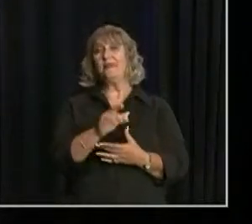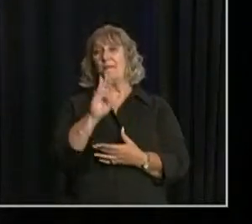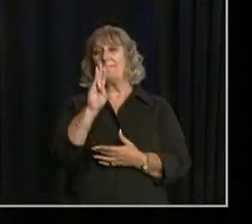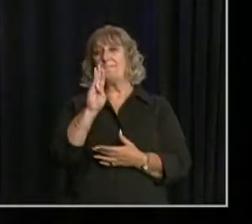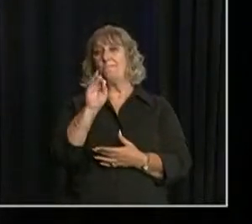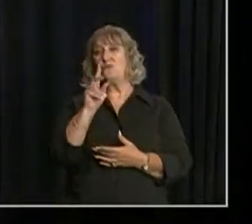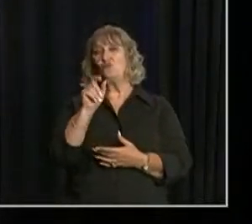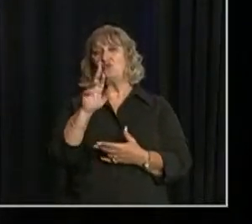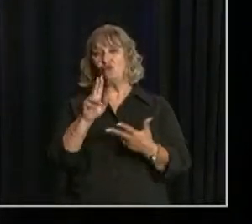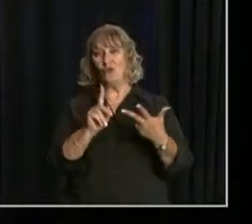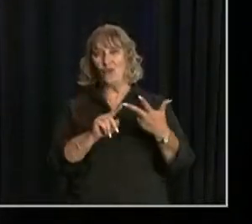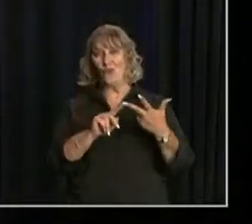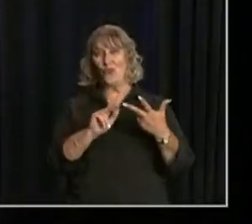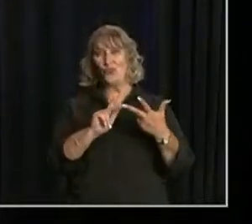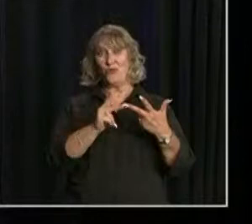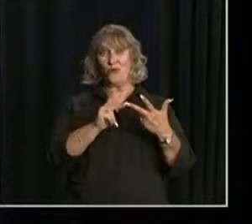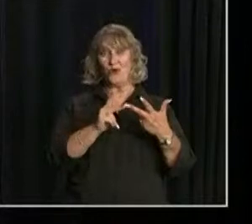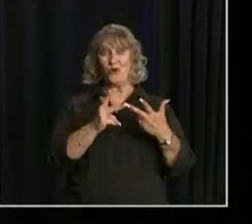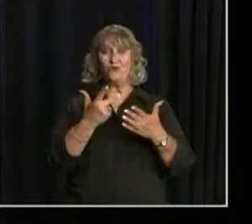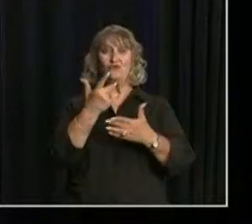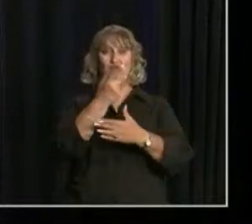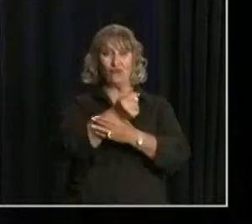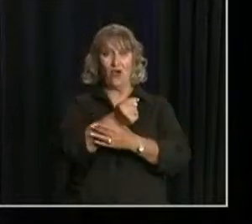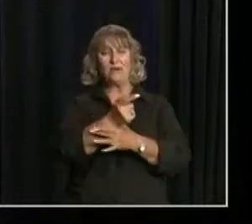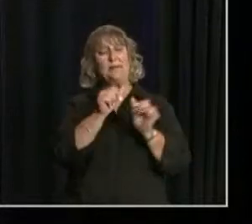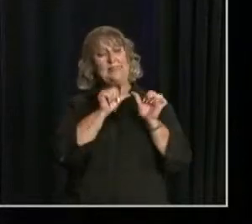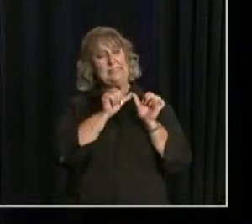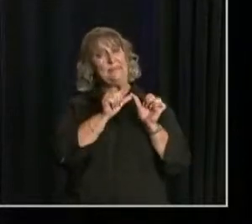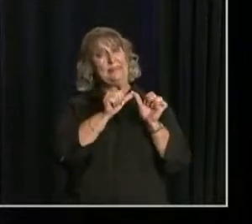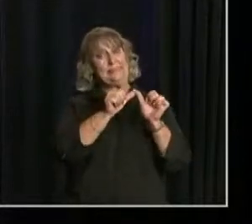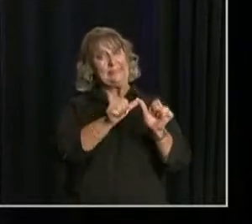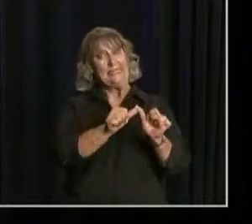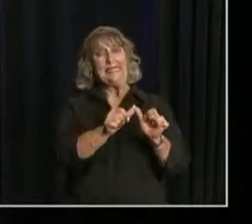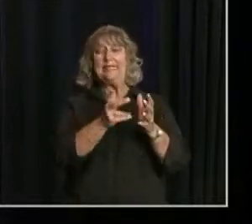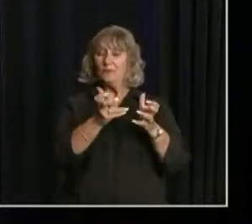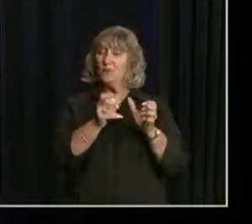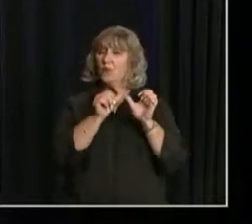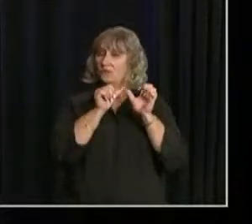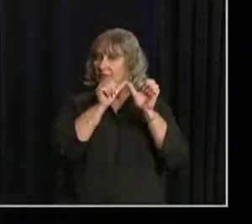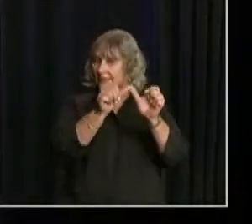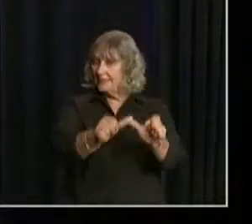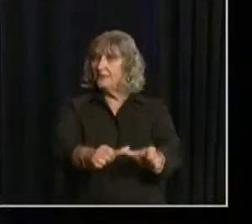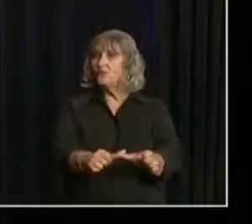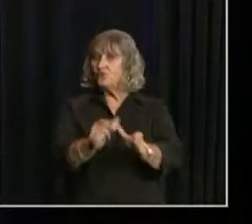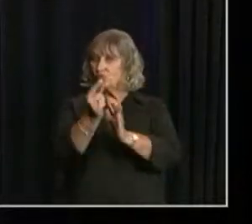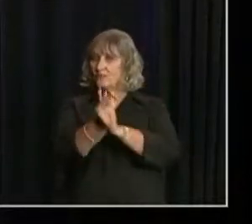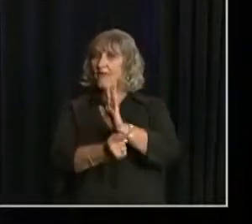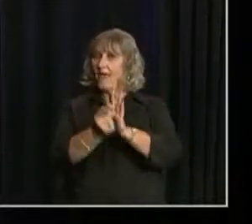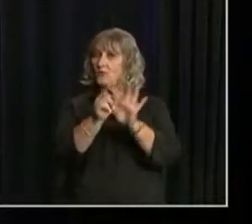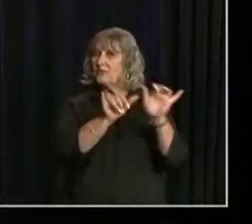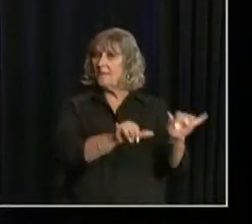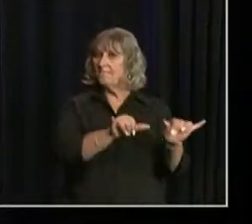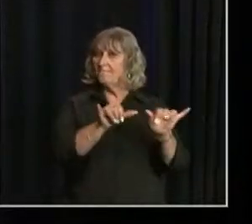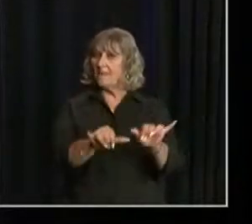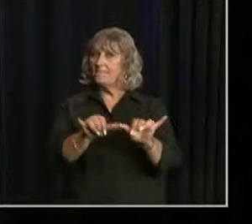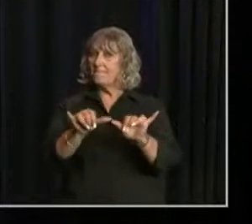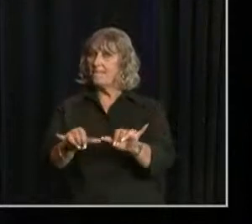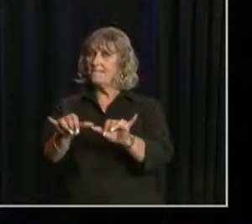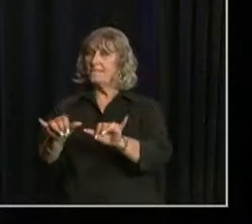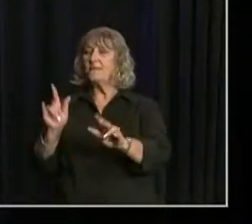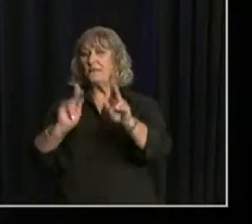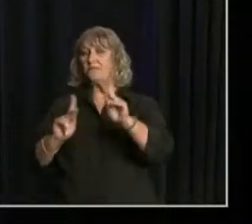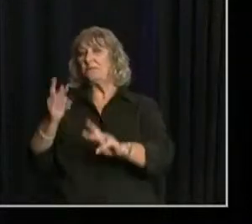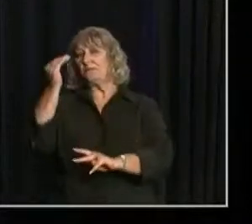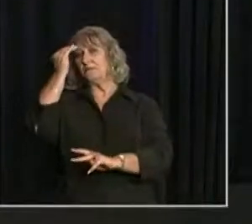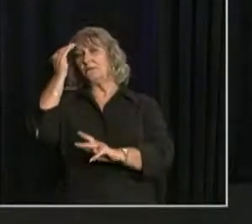Monday. But it's been steady, and we anticipate hopefully keeping those hours the same so that folks can come out there and take advantage of those hours throughout